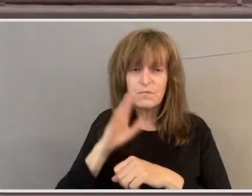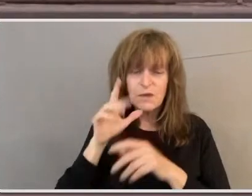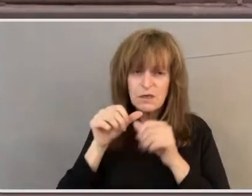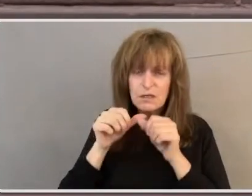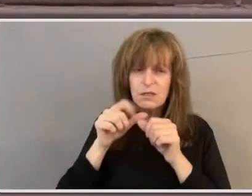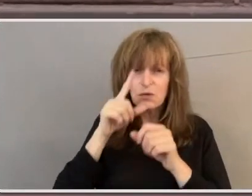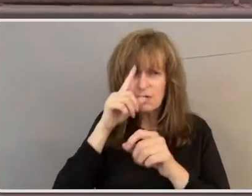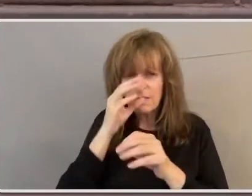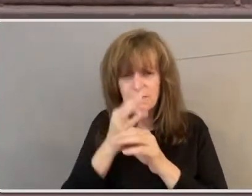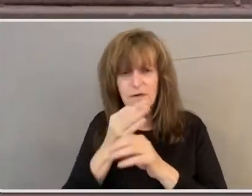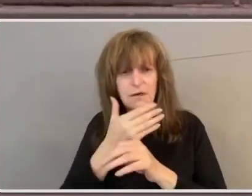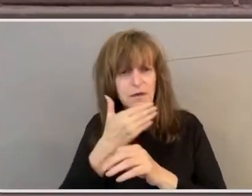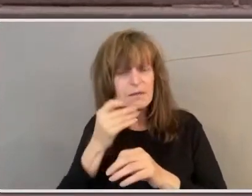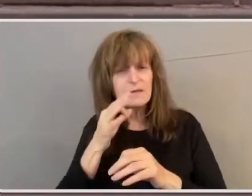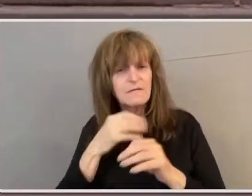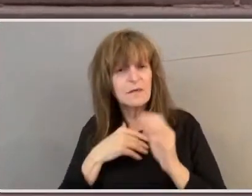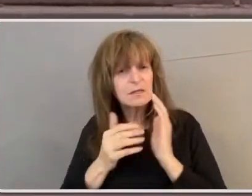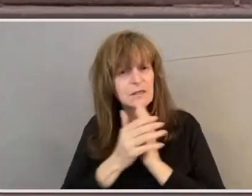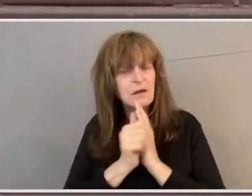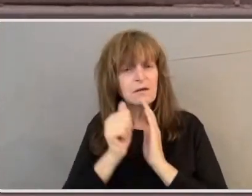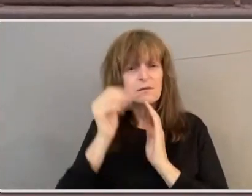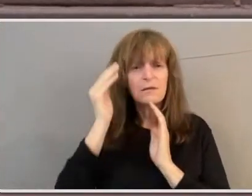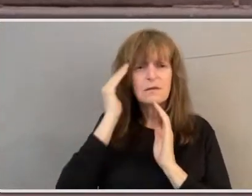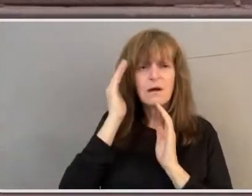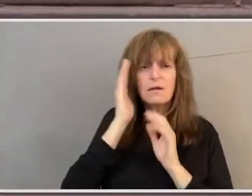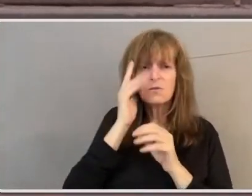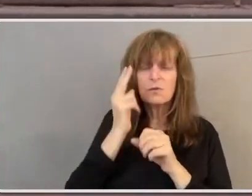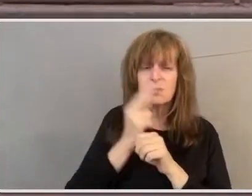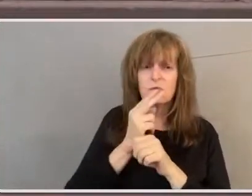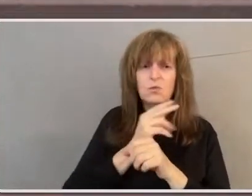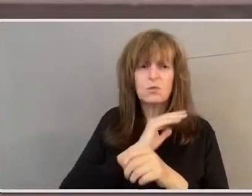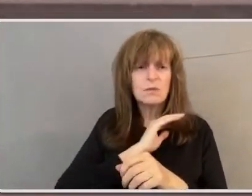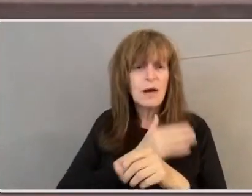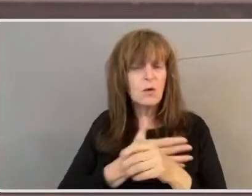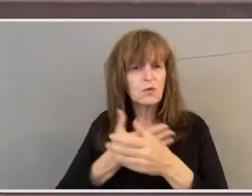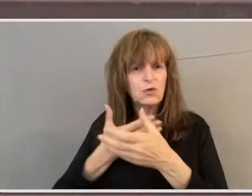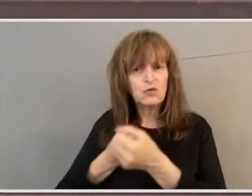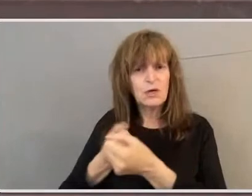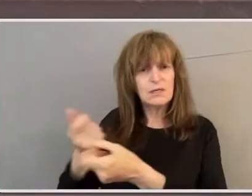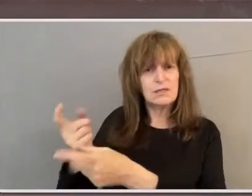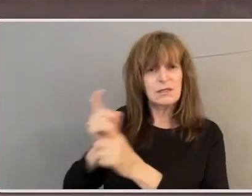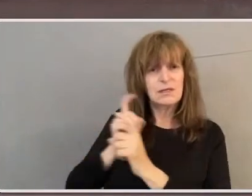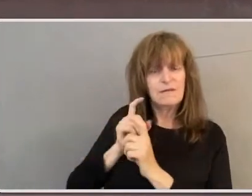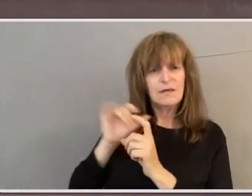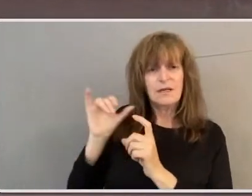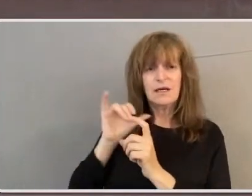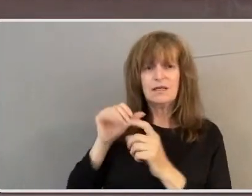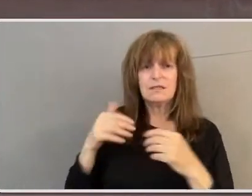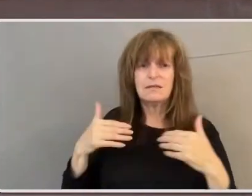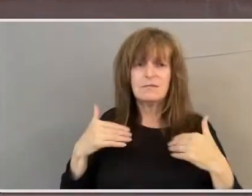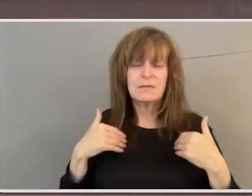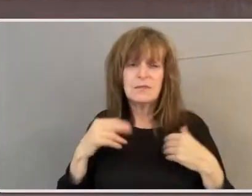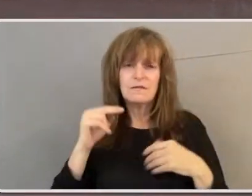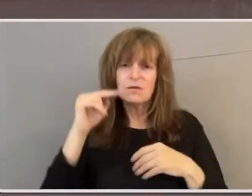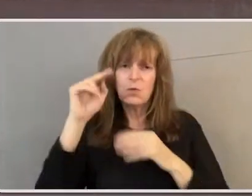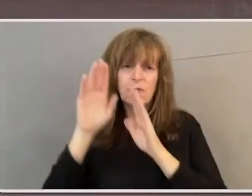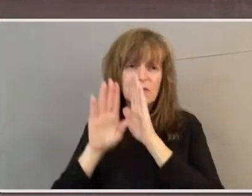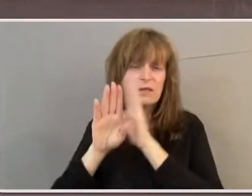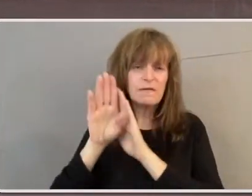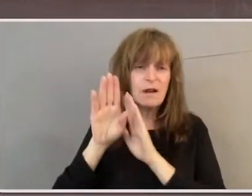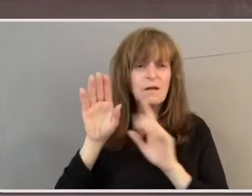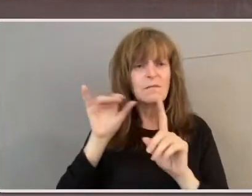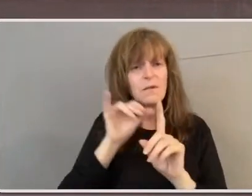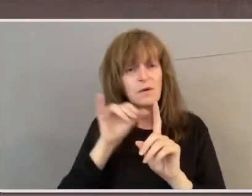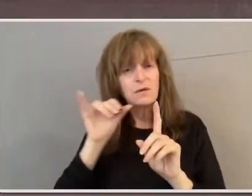powers and trust reposed in me as the Minister of Northern Development and as the Minister of Indigenous Affairs of